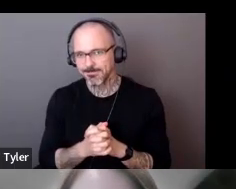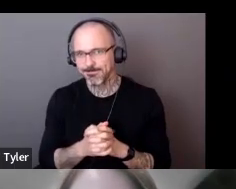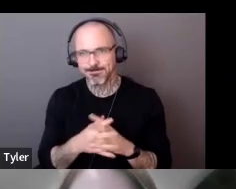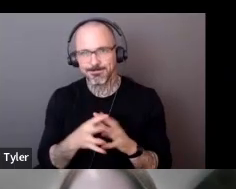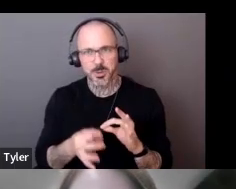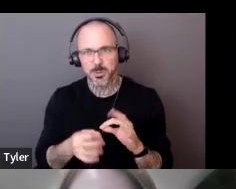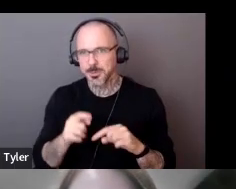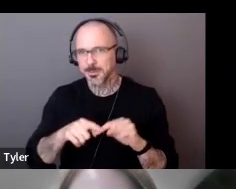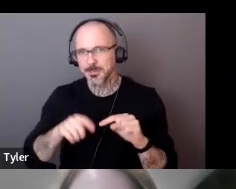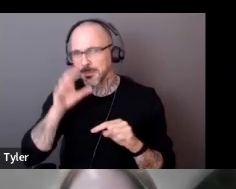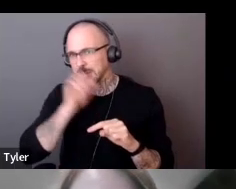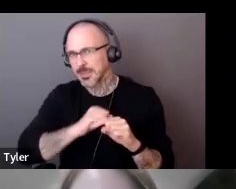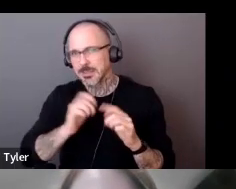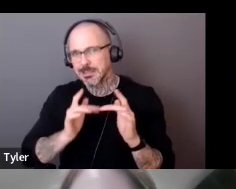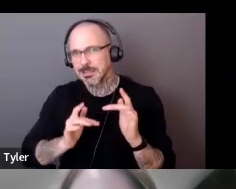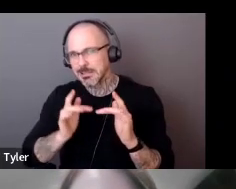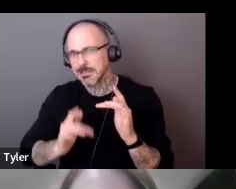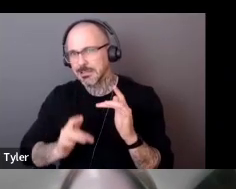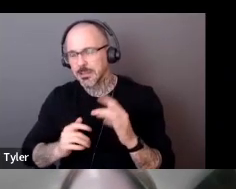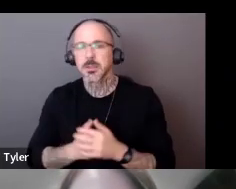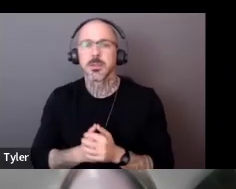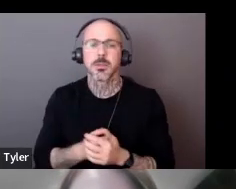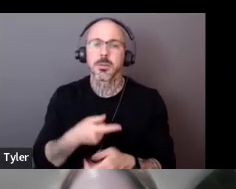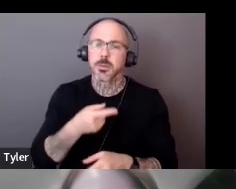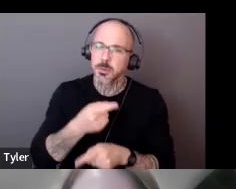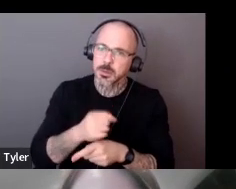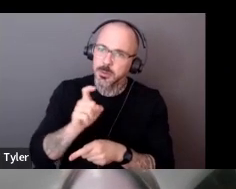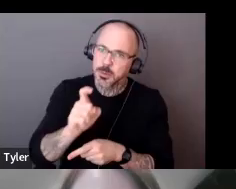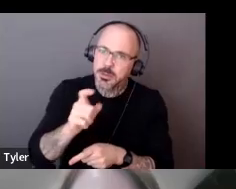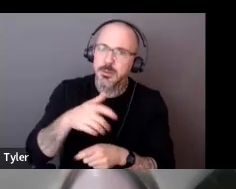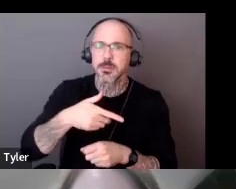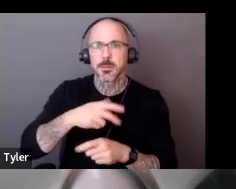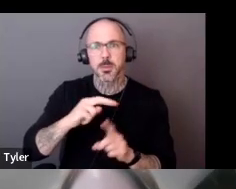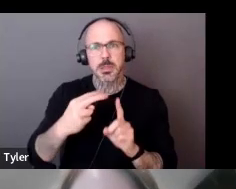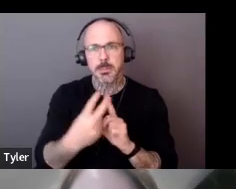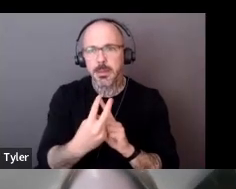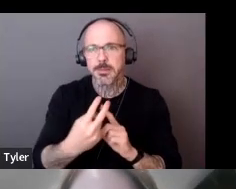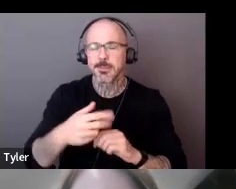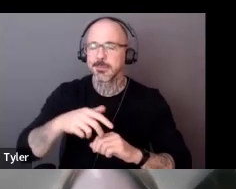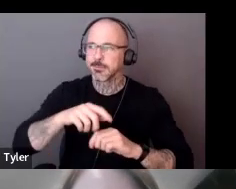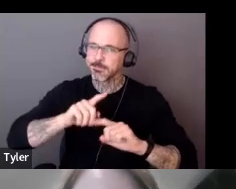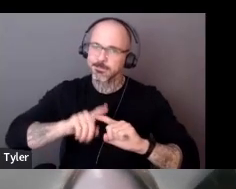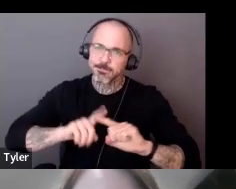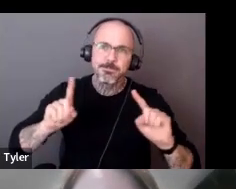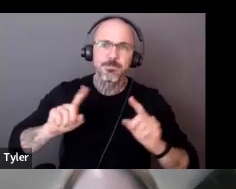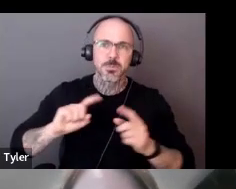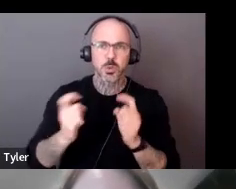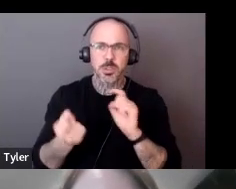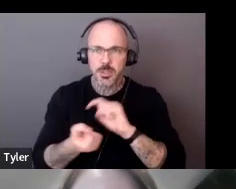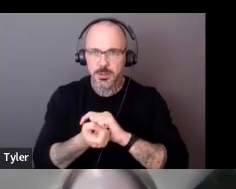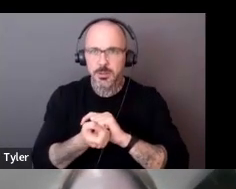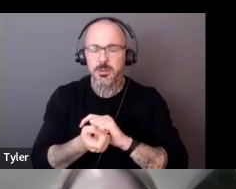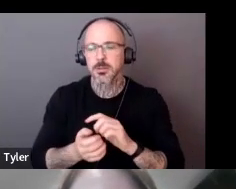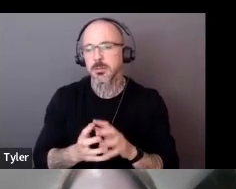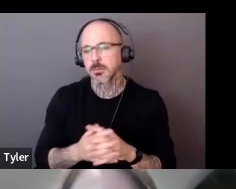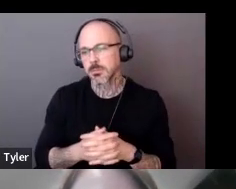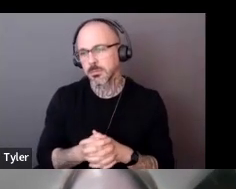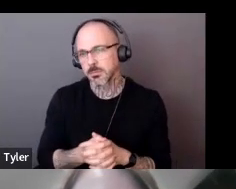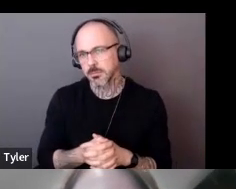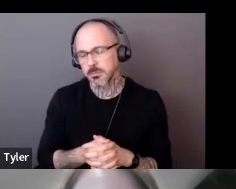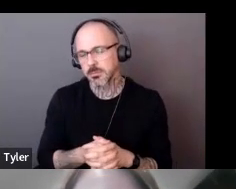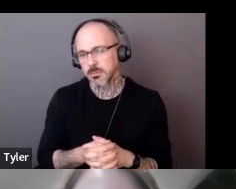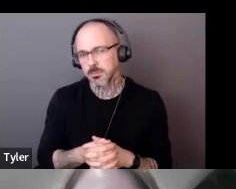the need for advocates to change the perspective, what's actually expected of it. I think, like